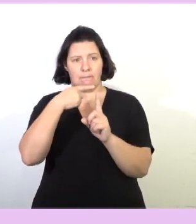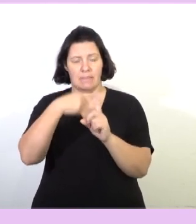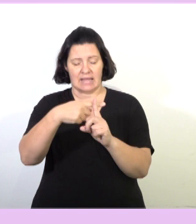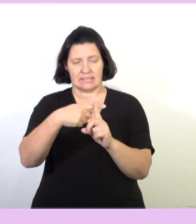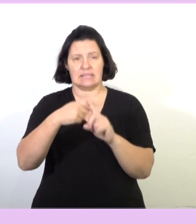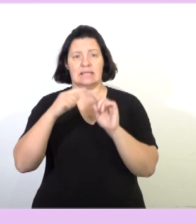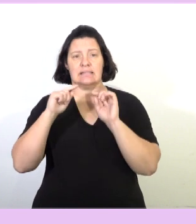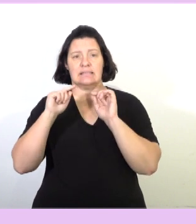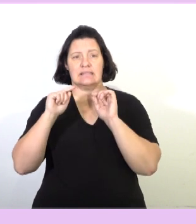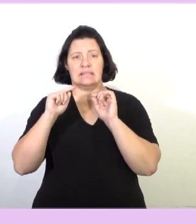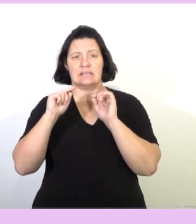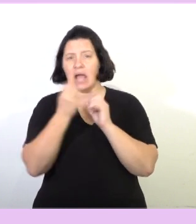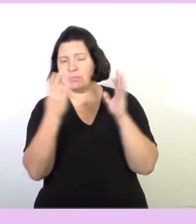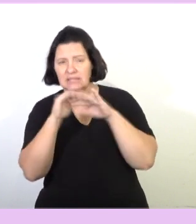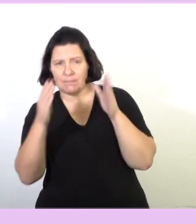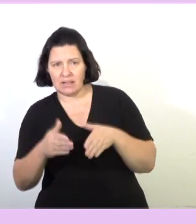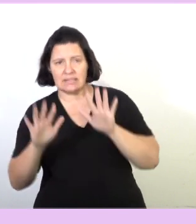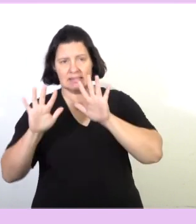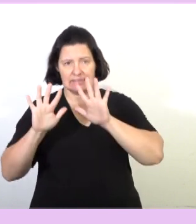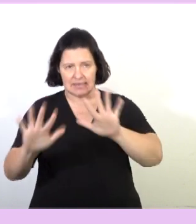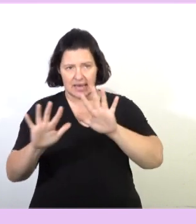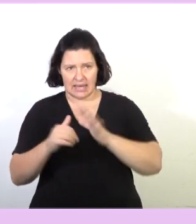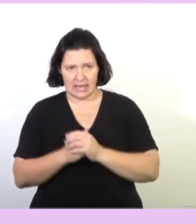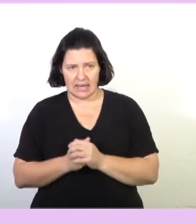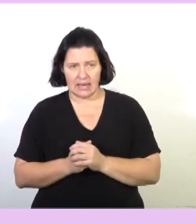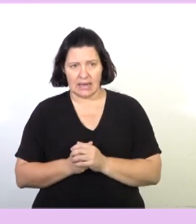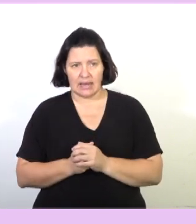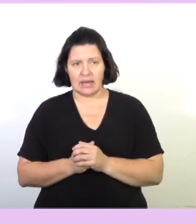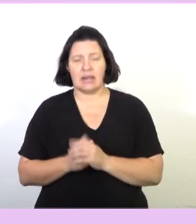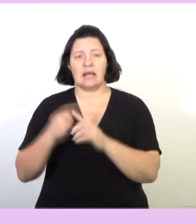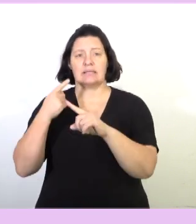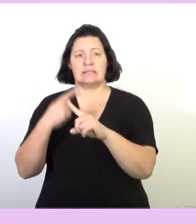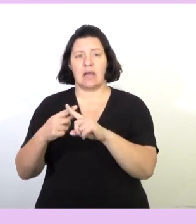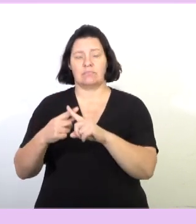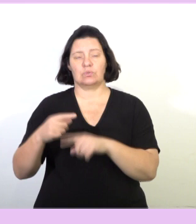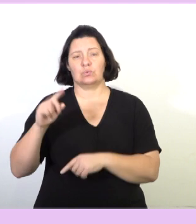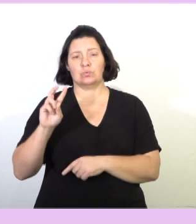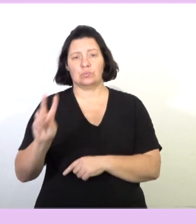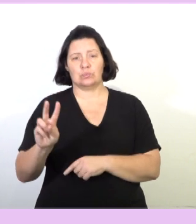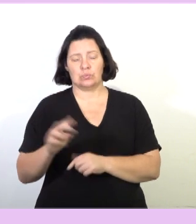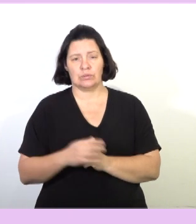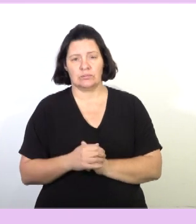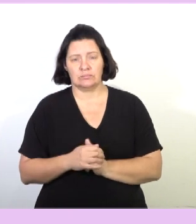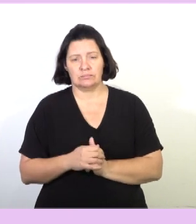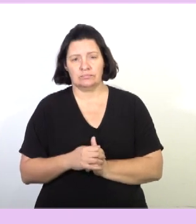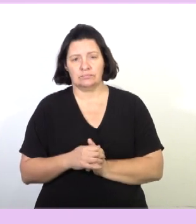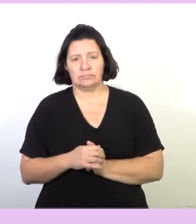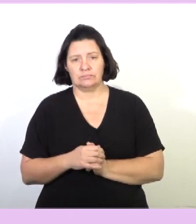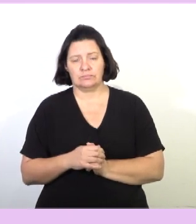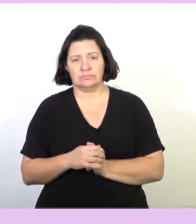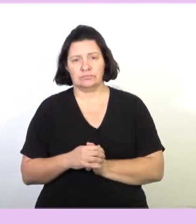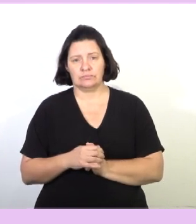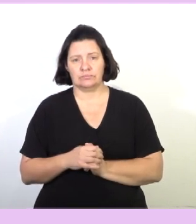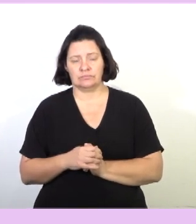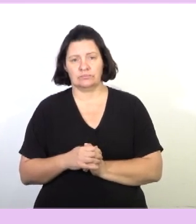say 2 plus, how many tables do we have? We have 10 tables, and then multiply